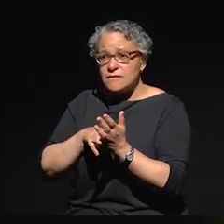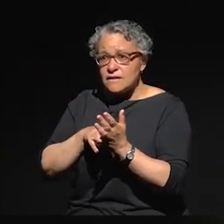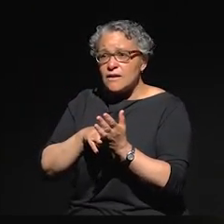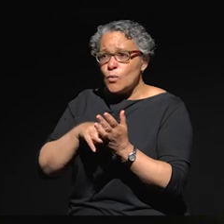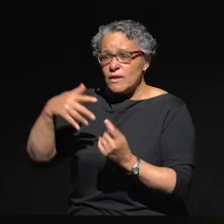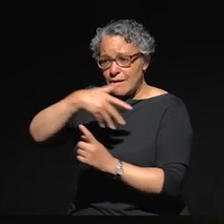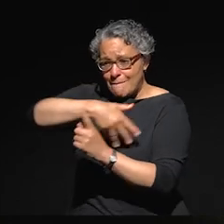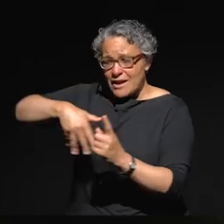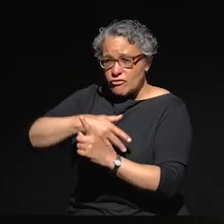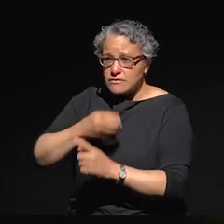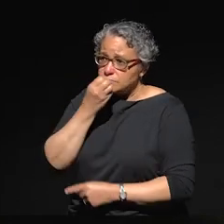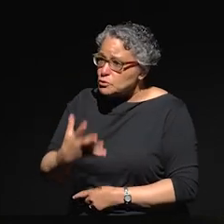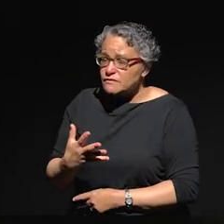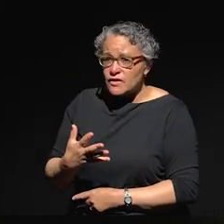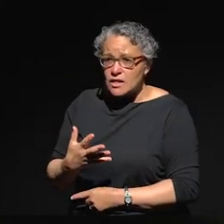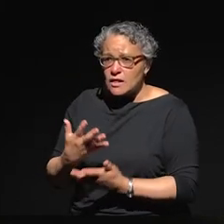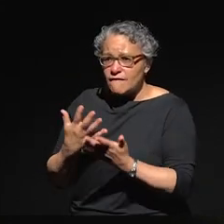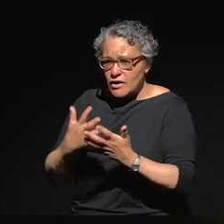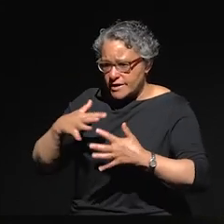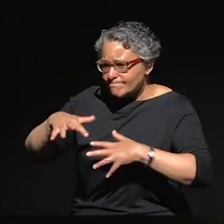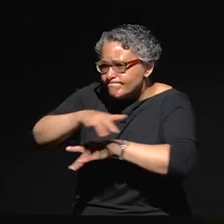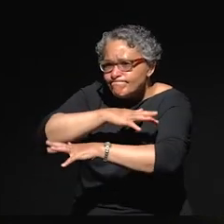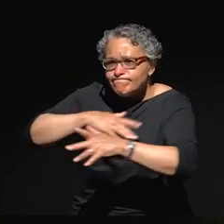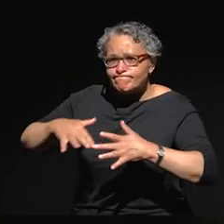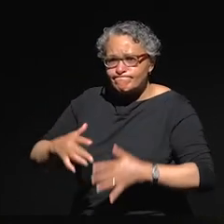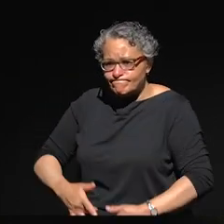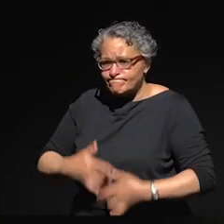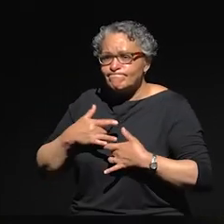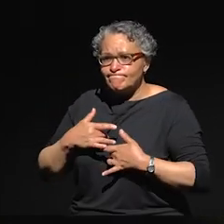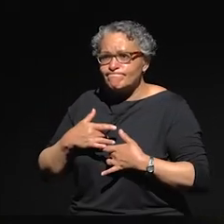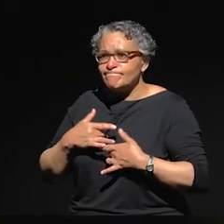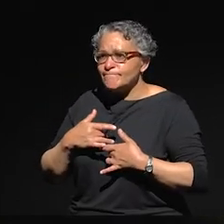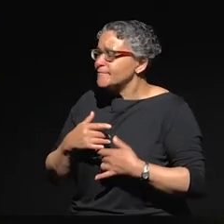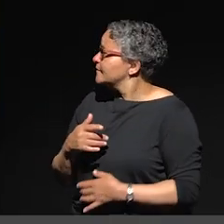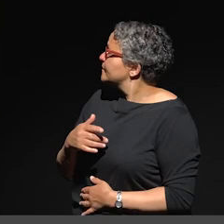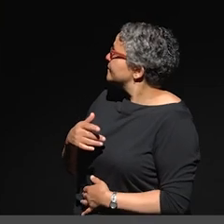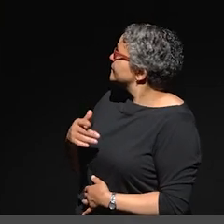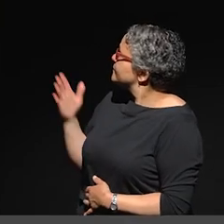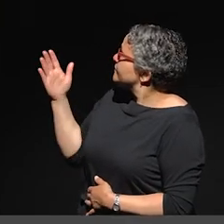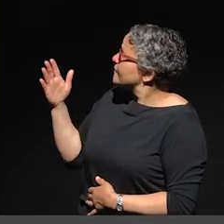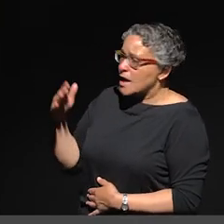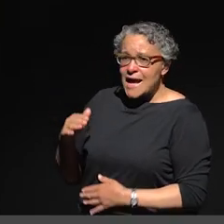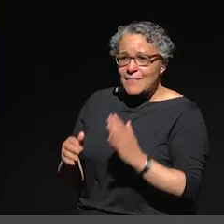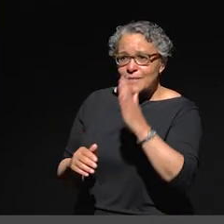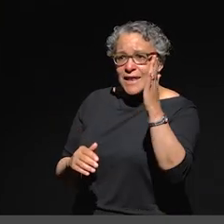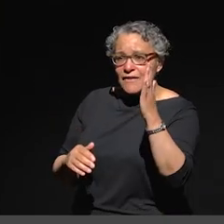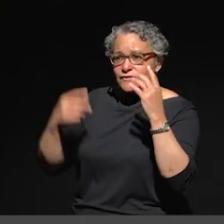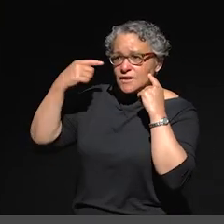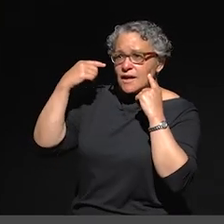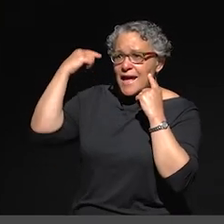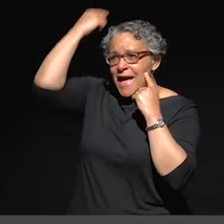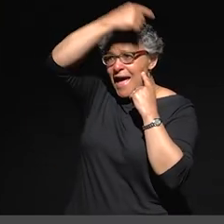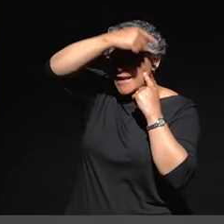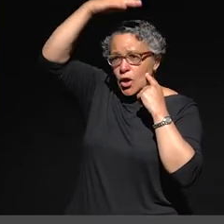he painted, I think. And you see his sense of design here, how the arrow is just cropped at the left, how the halo is cropped at the top,